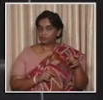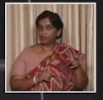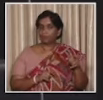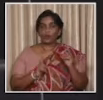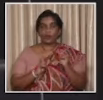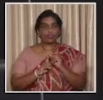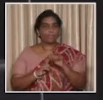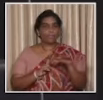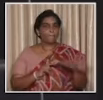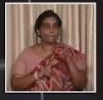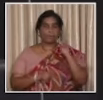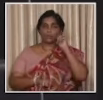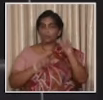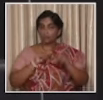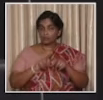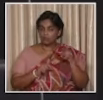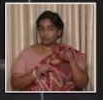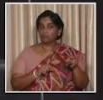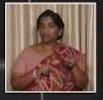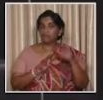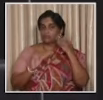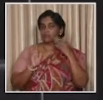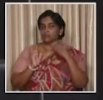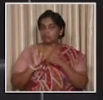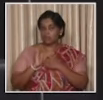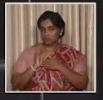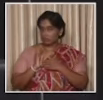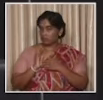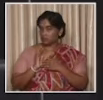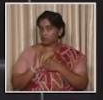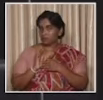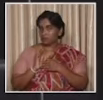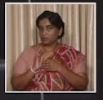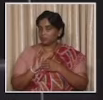Now, Potuvil, as you know, Mr. Minister, is a fast developing